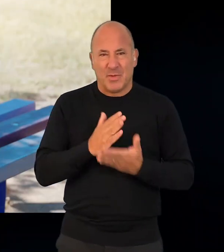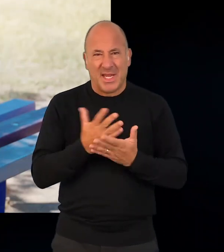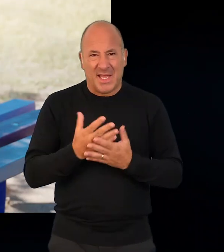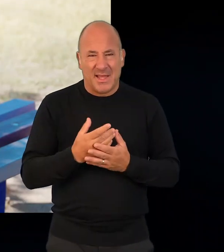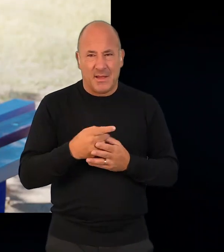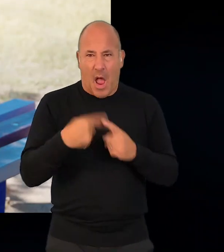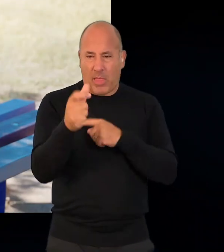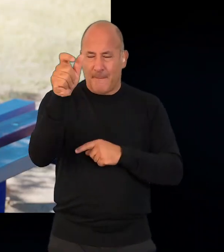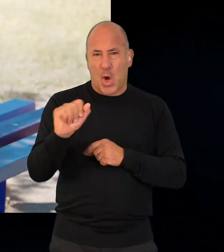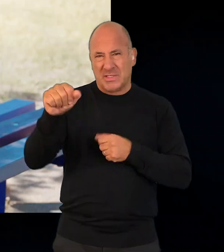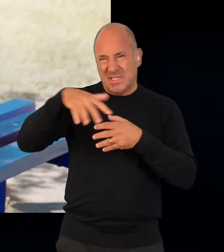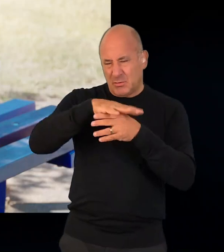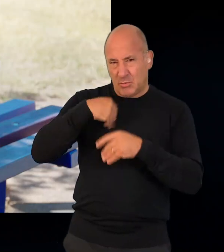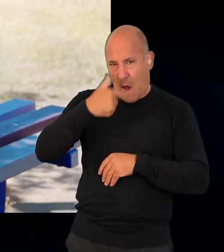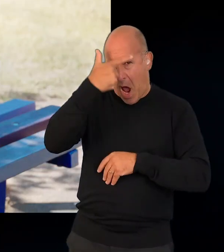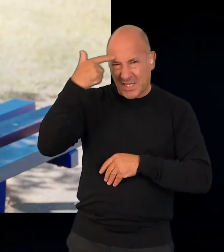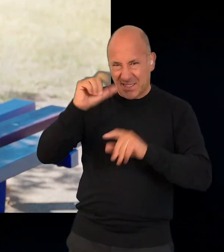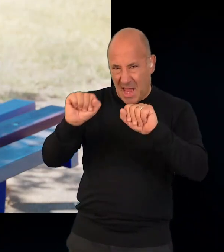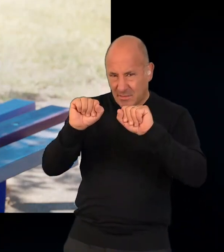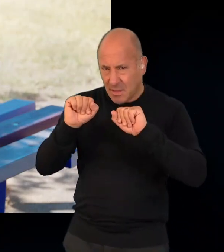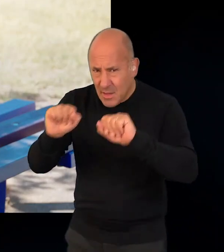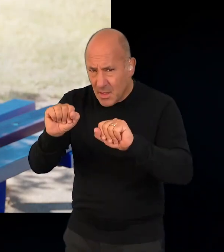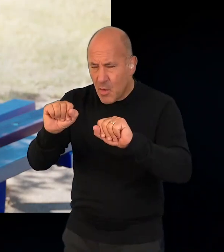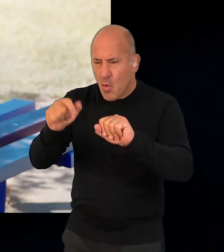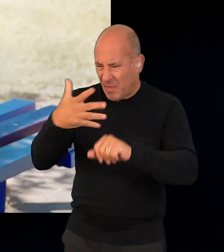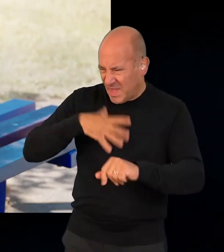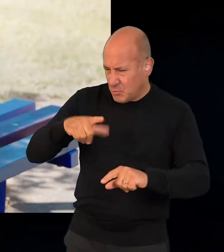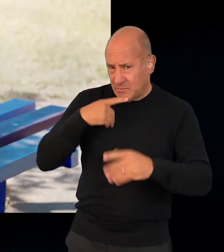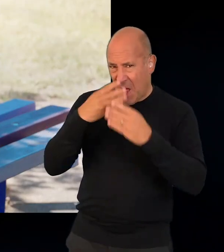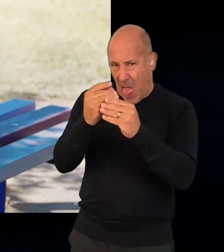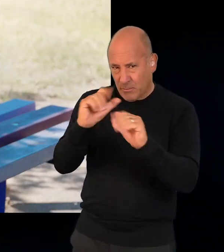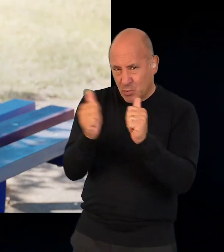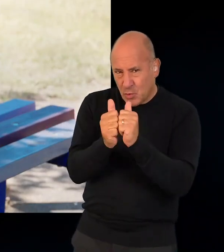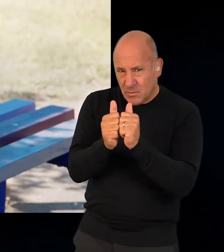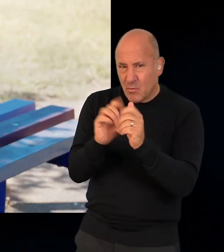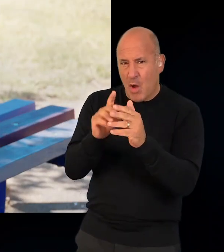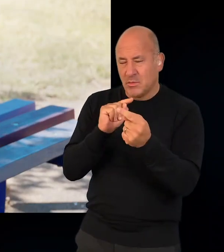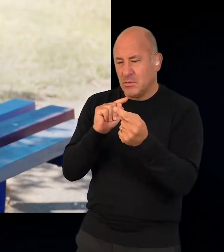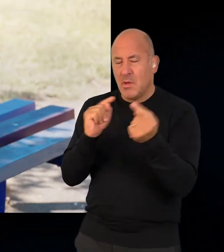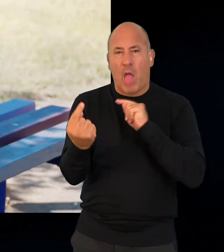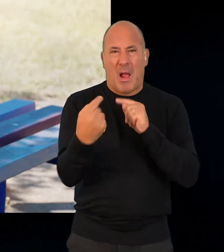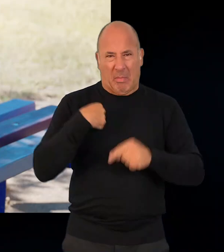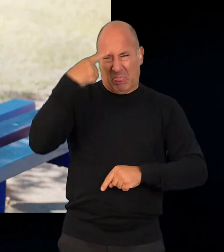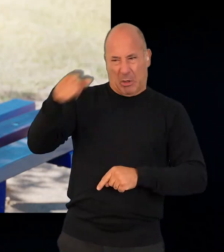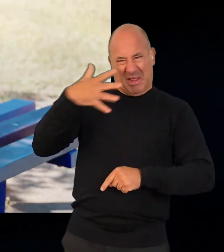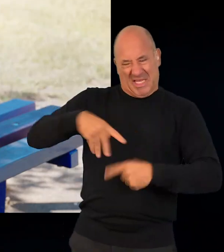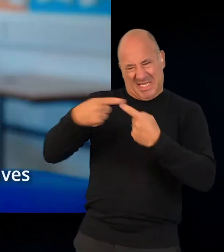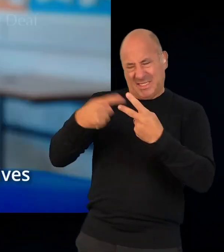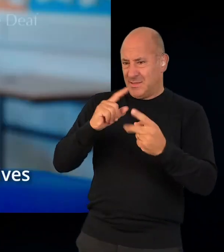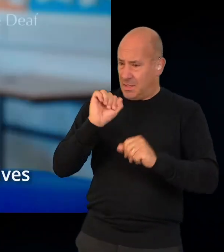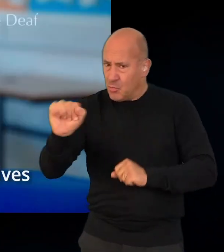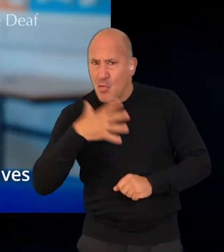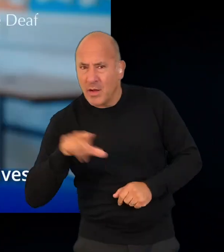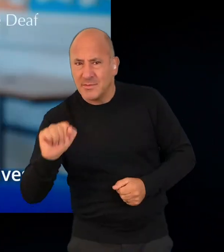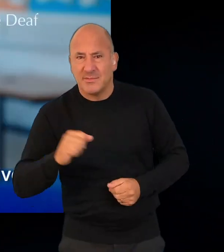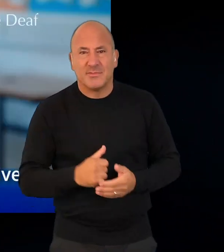like understanding about like the other person's situation and like how to help them the way they need, not the way that you think they need. I